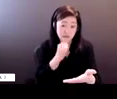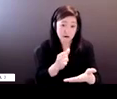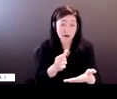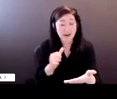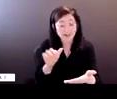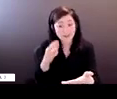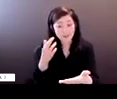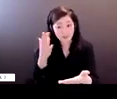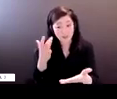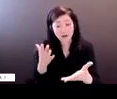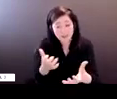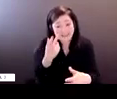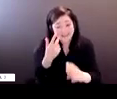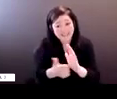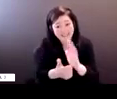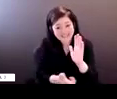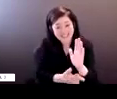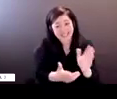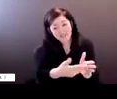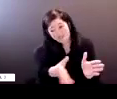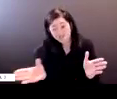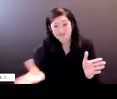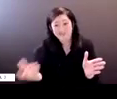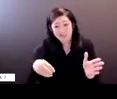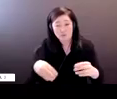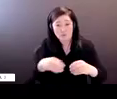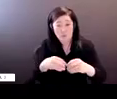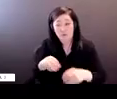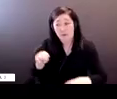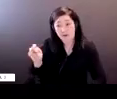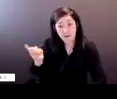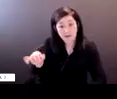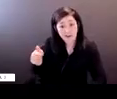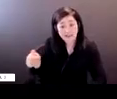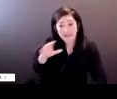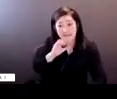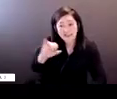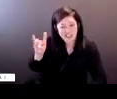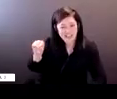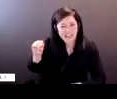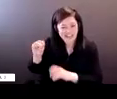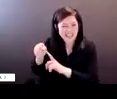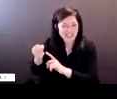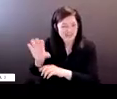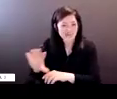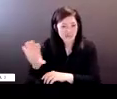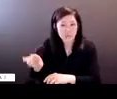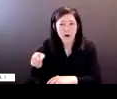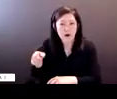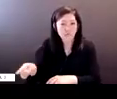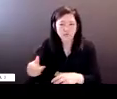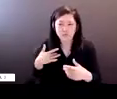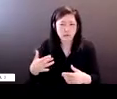wide-ranging. Mary was a lady in her 80s who for many years had offered support and accommodation